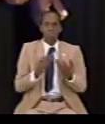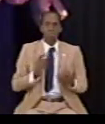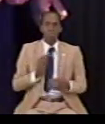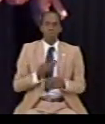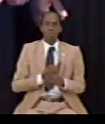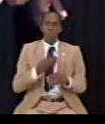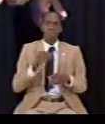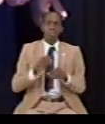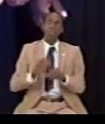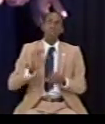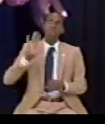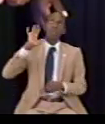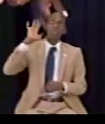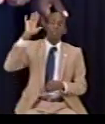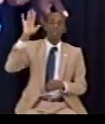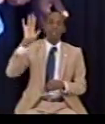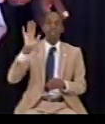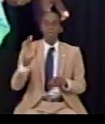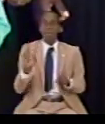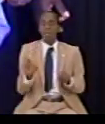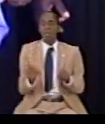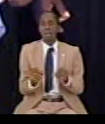us in your